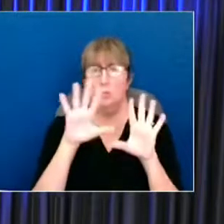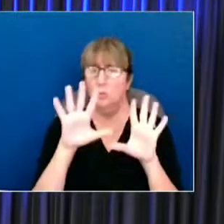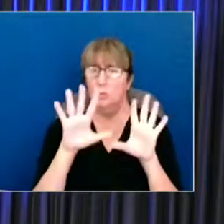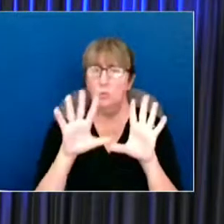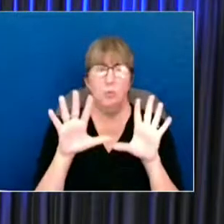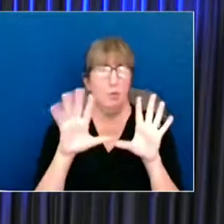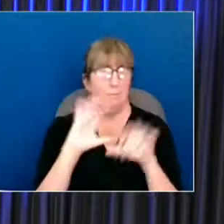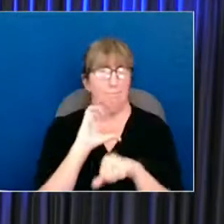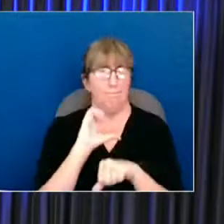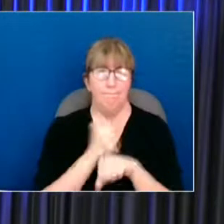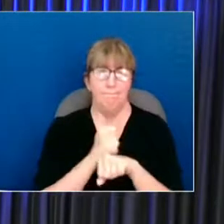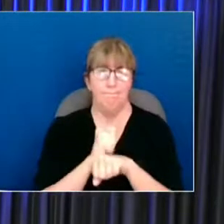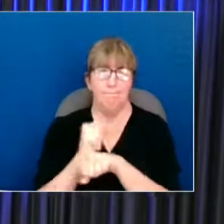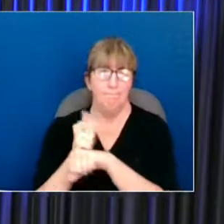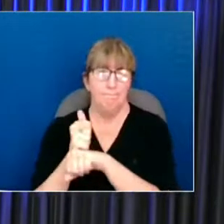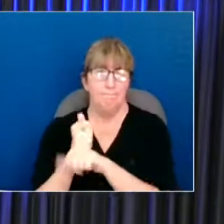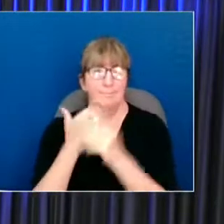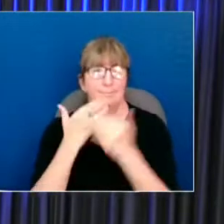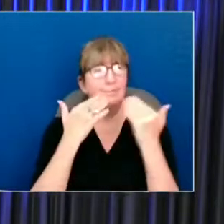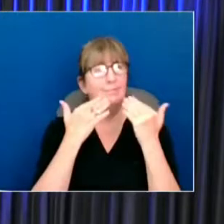much.